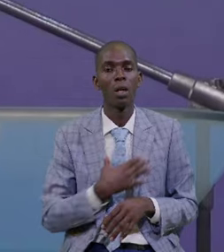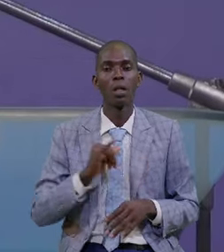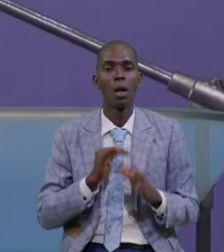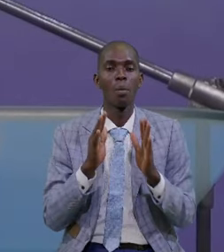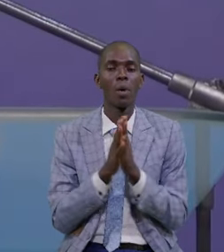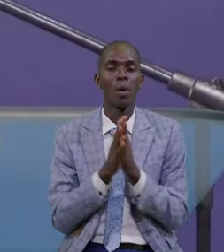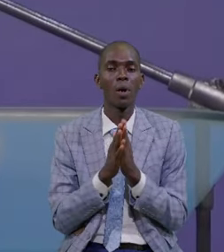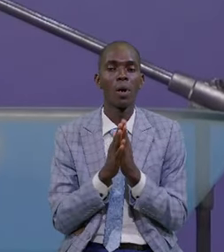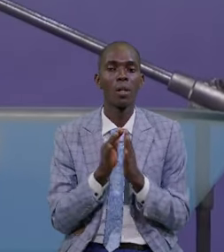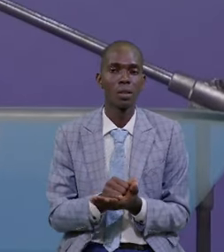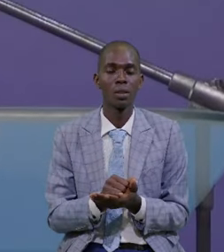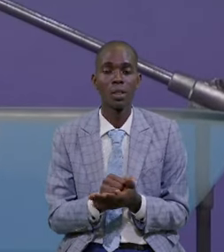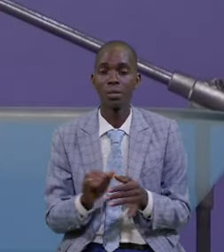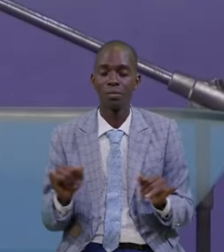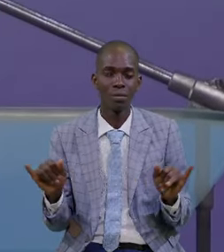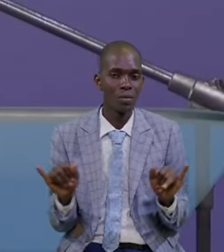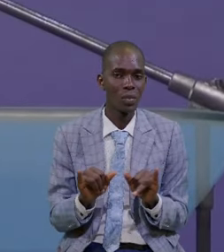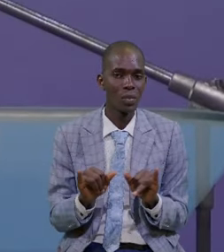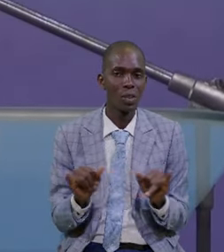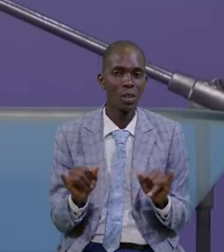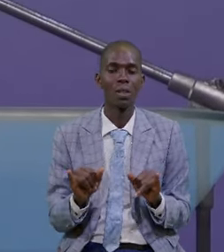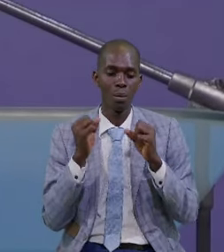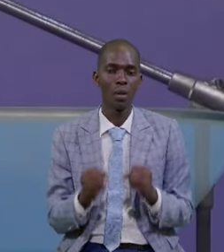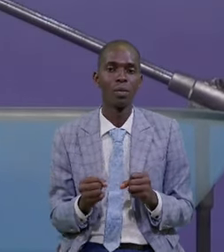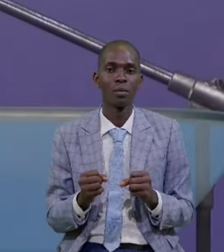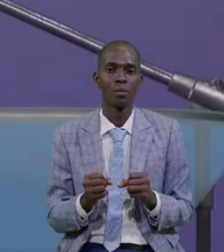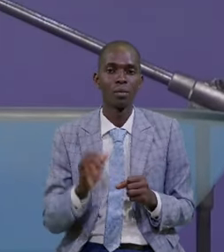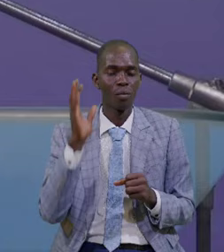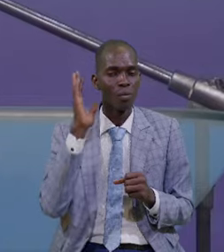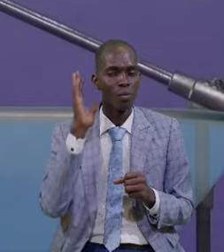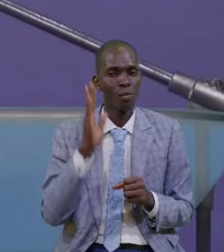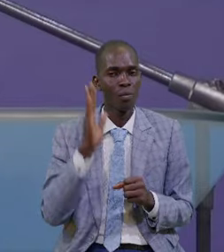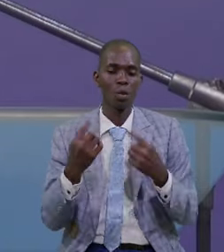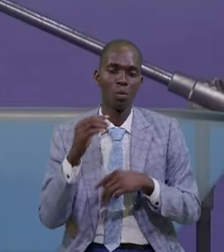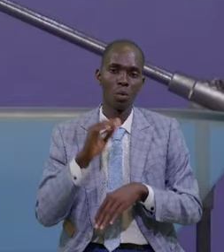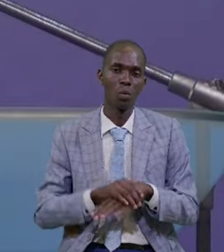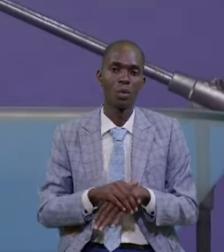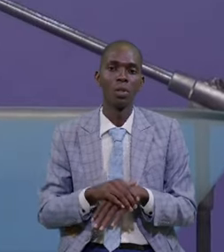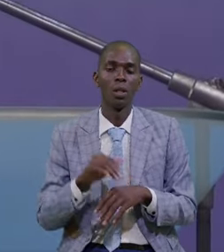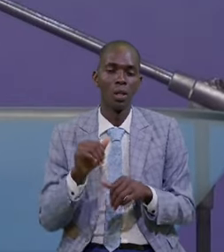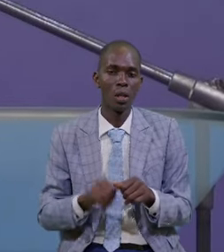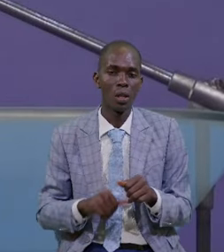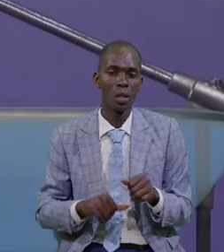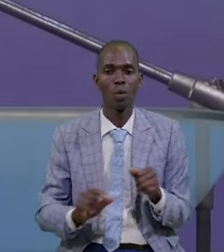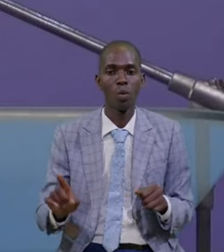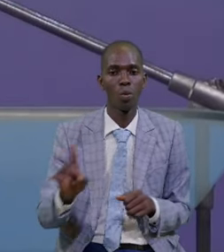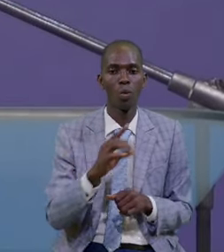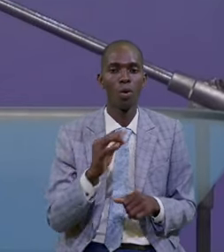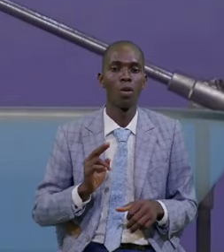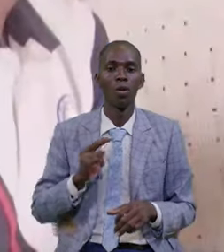that same power will be upon every one of us